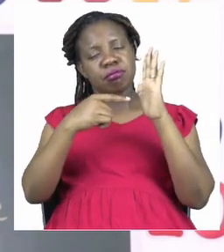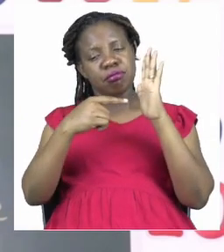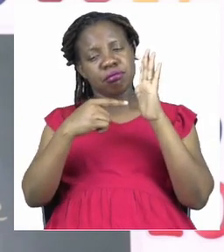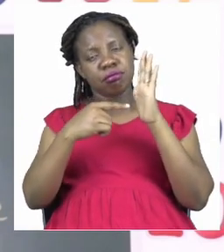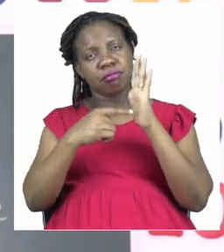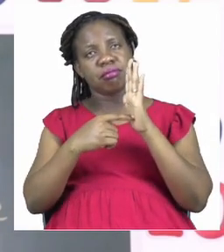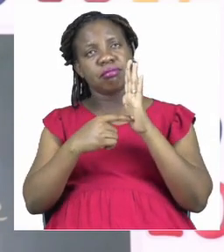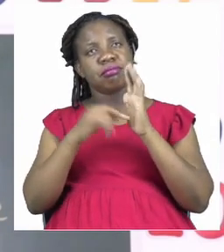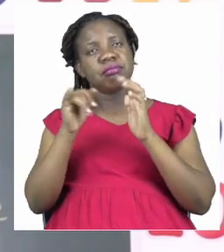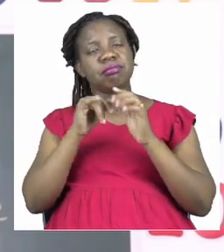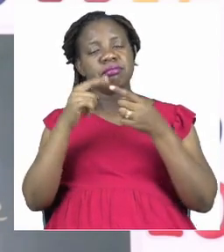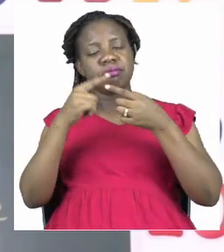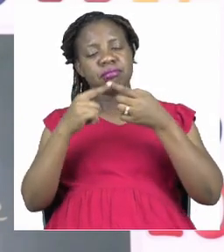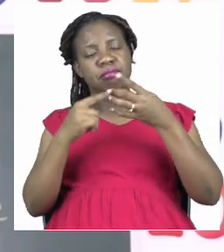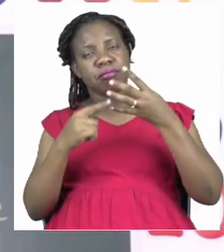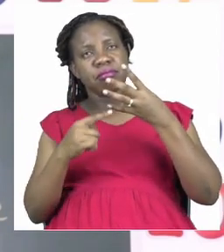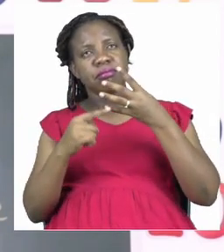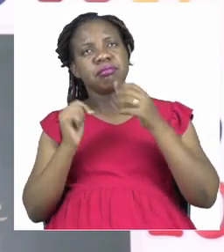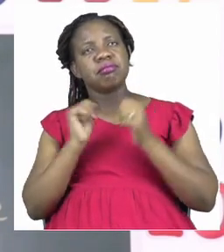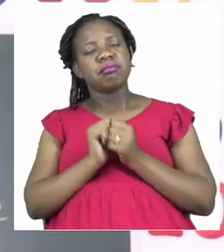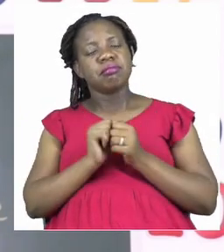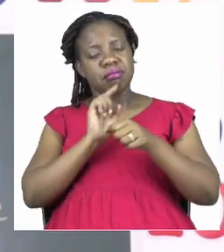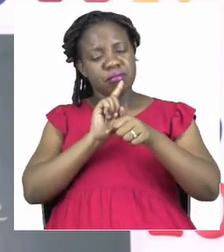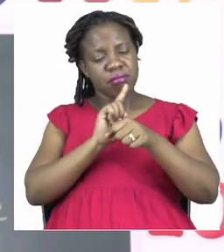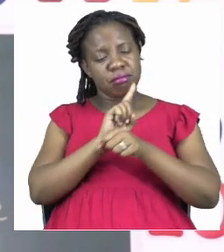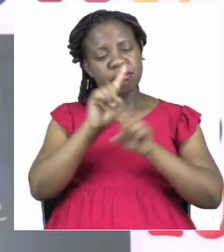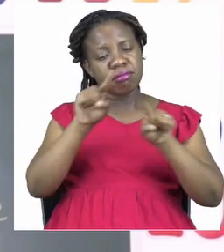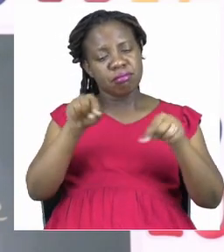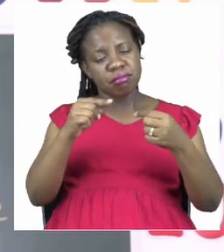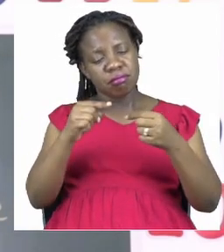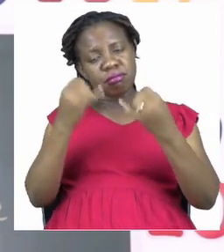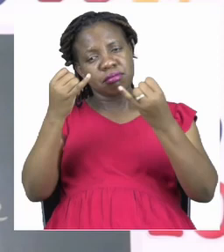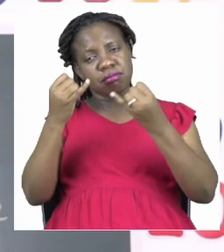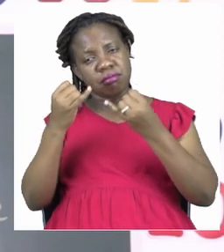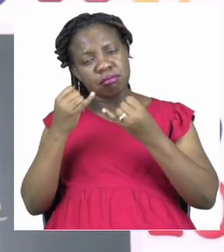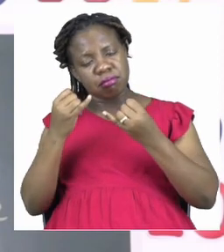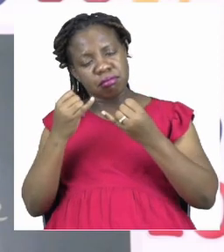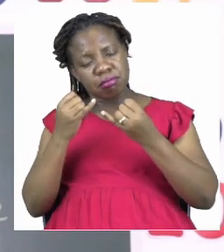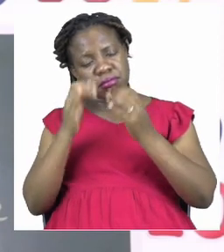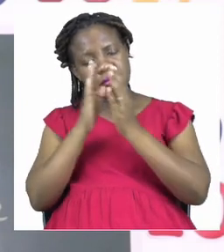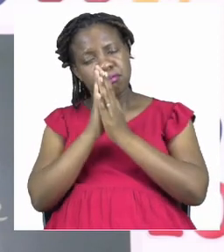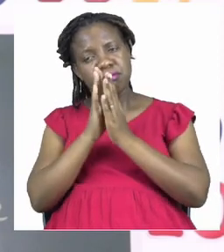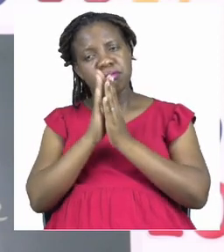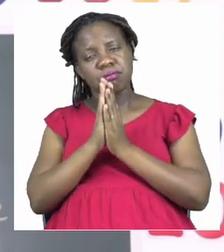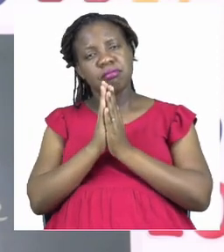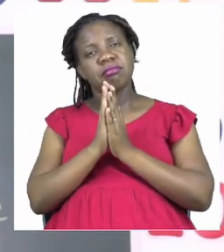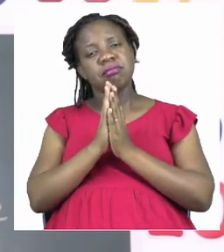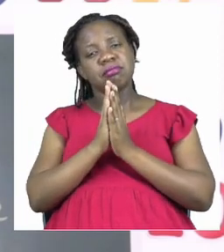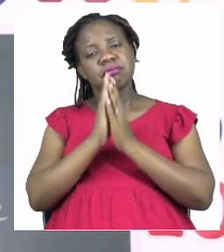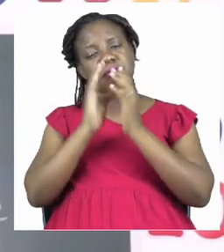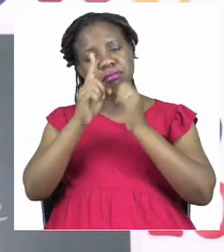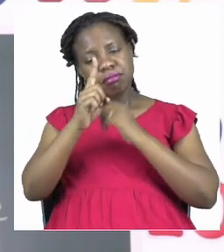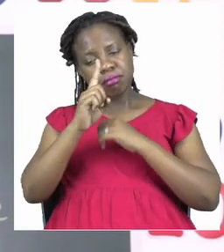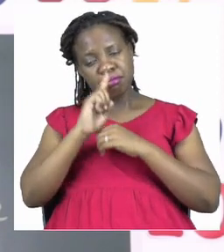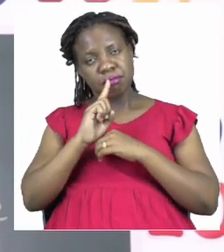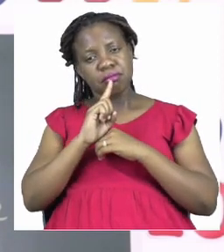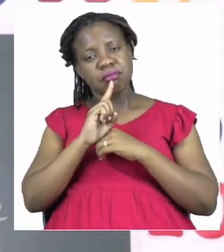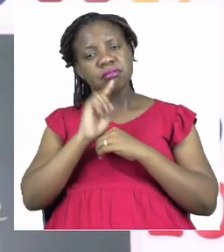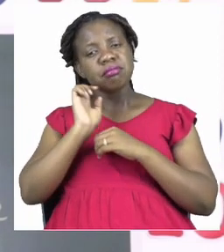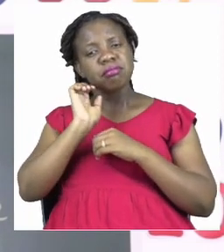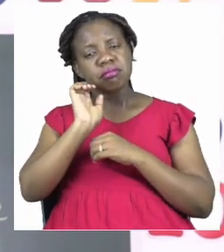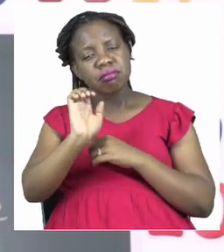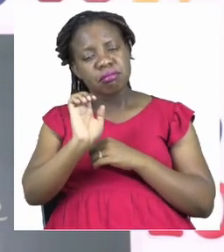their name. What is the name of your pet? Okay, then you tell us